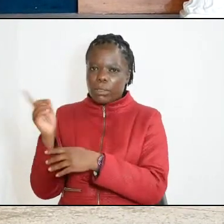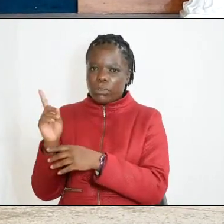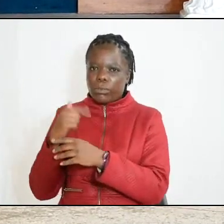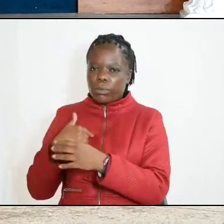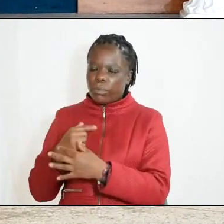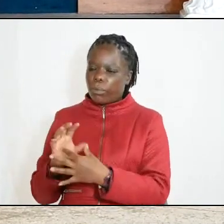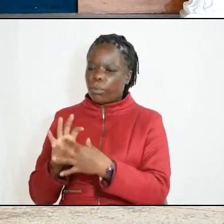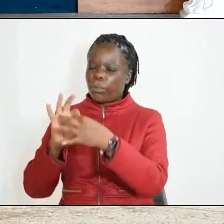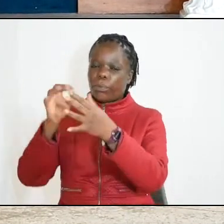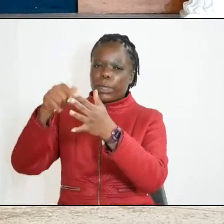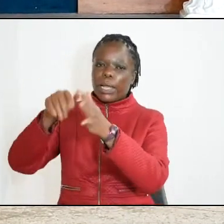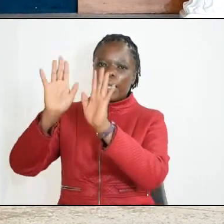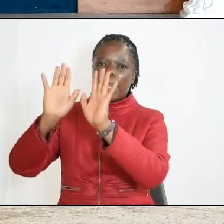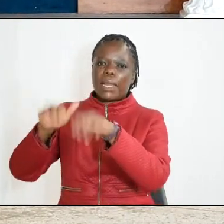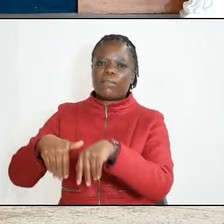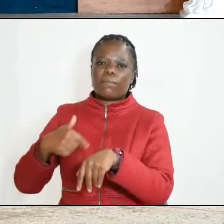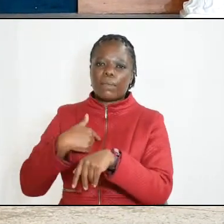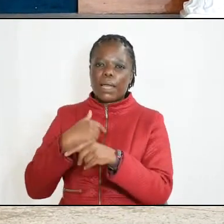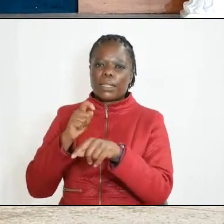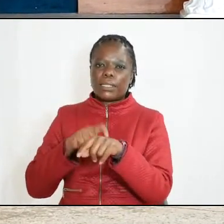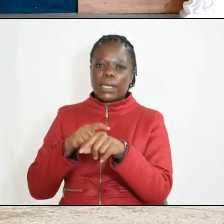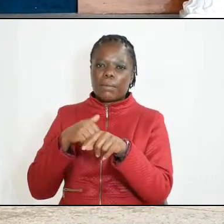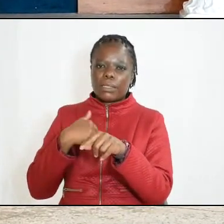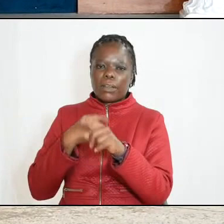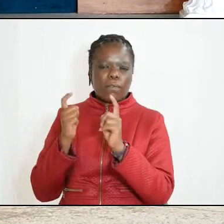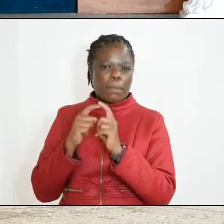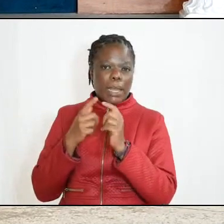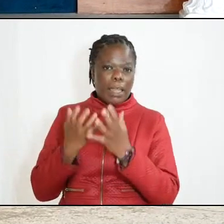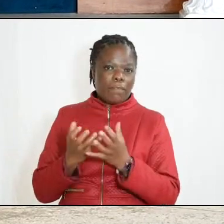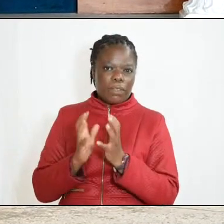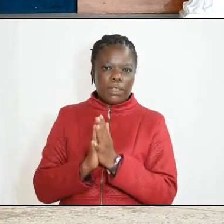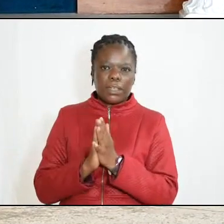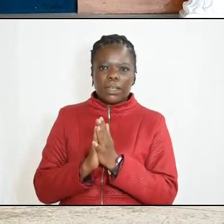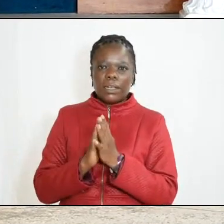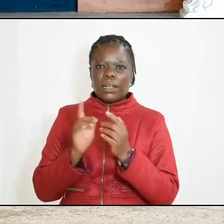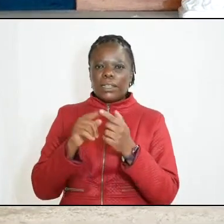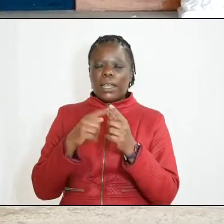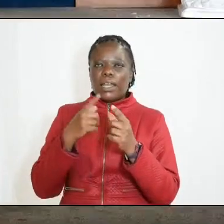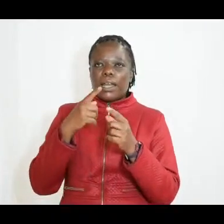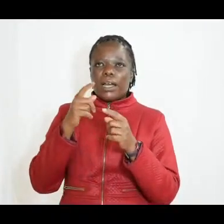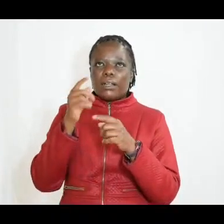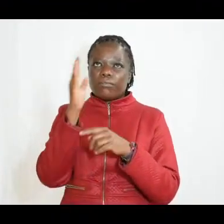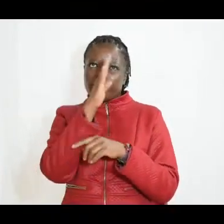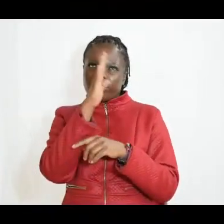my deepest point of need? At around noon, the sky turned dark.